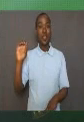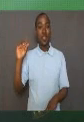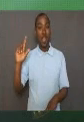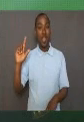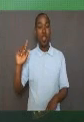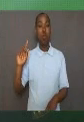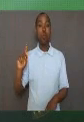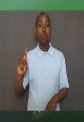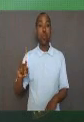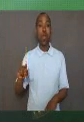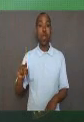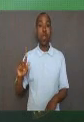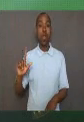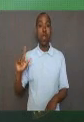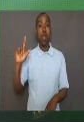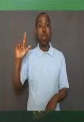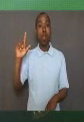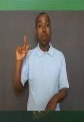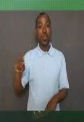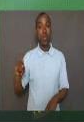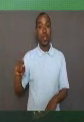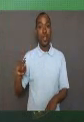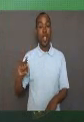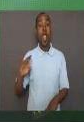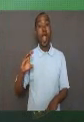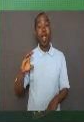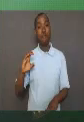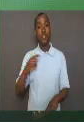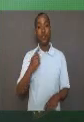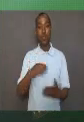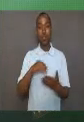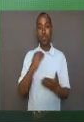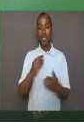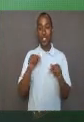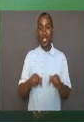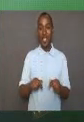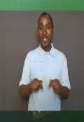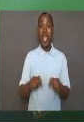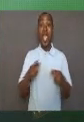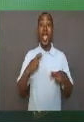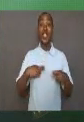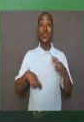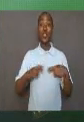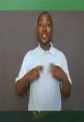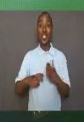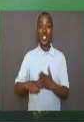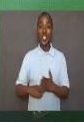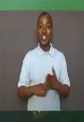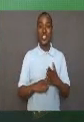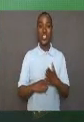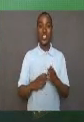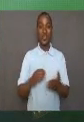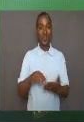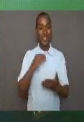Today, our lesson focuses on the respiratory system. We will begin